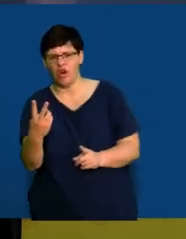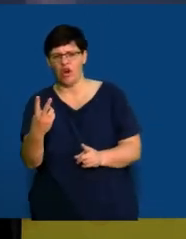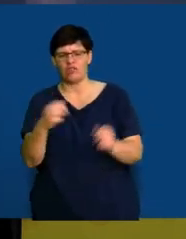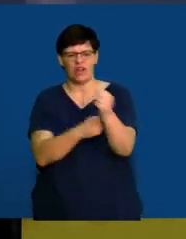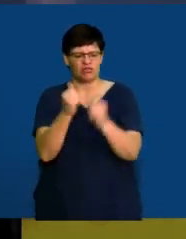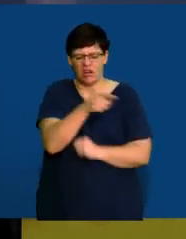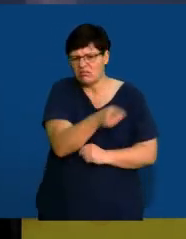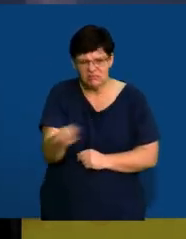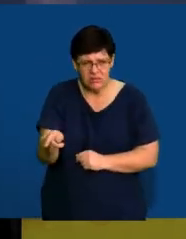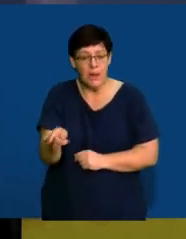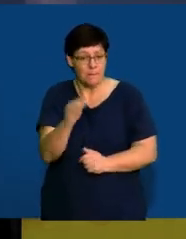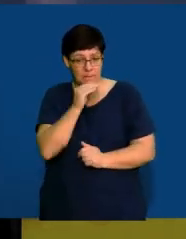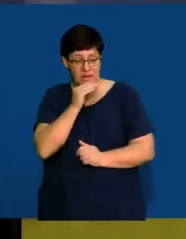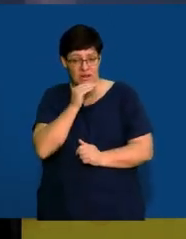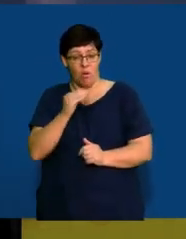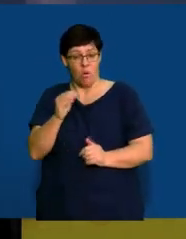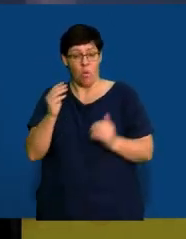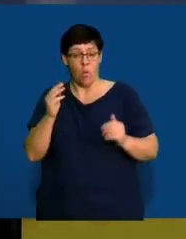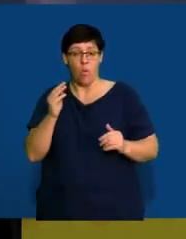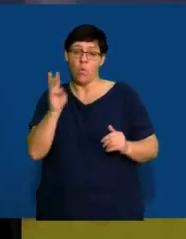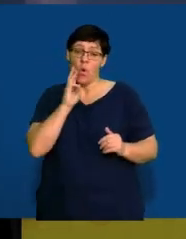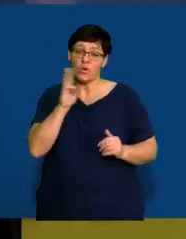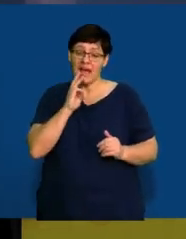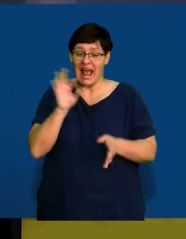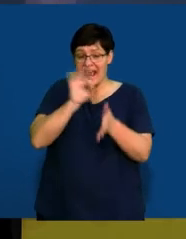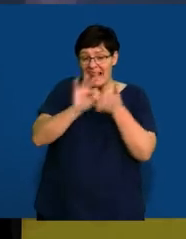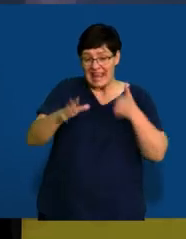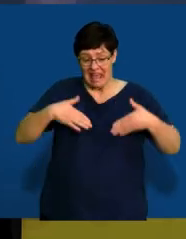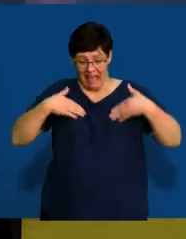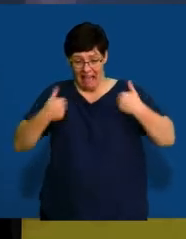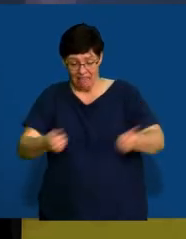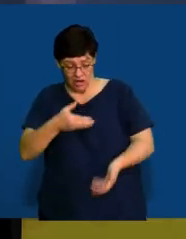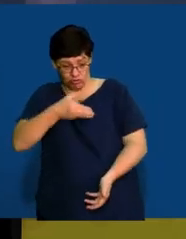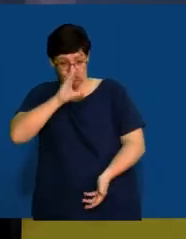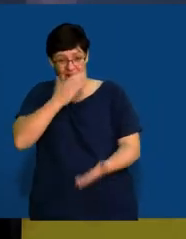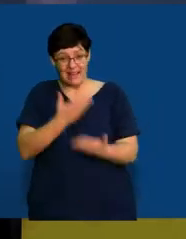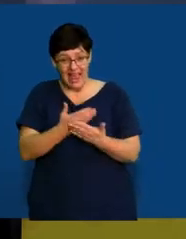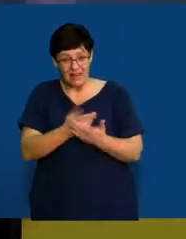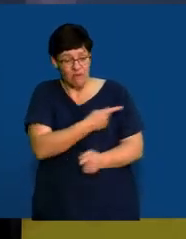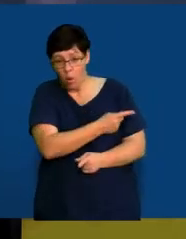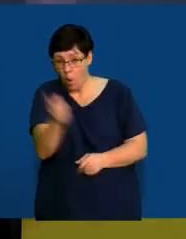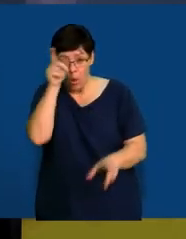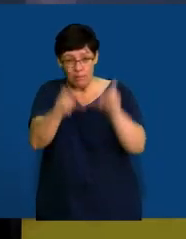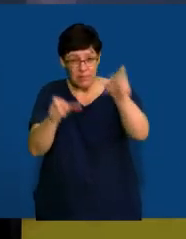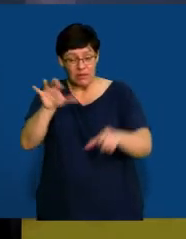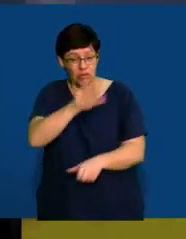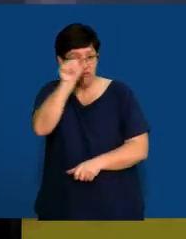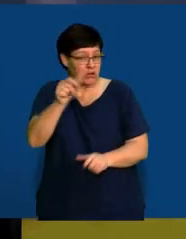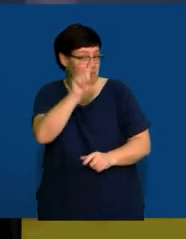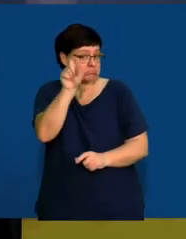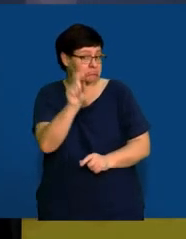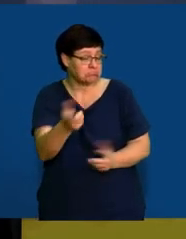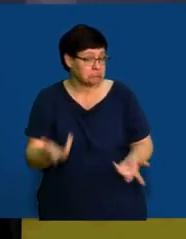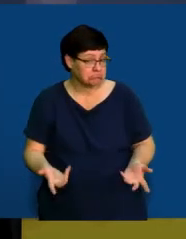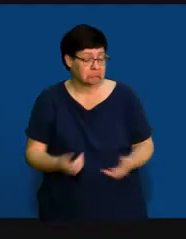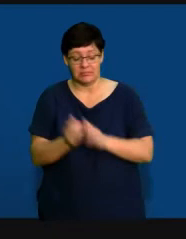they able to provide good, healthy, clean drinking water to all the citizens of the country. Moving